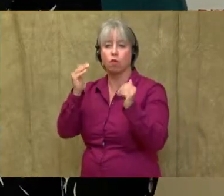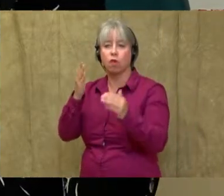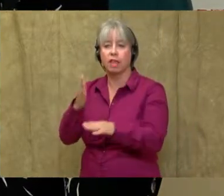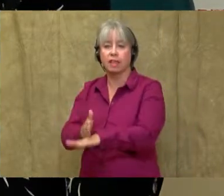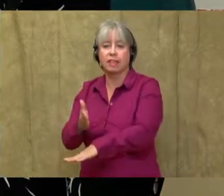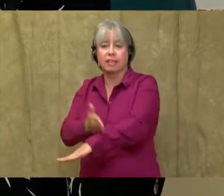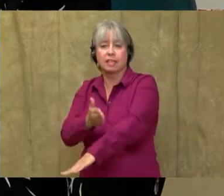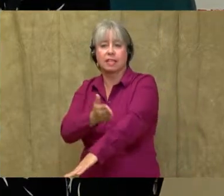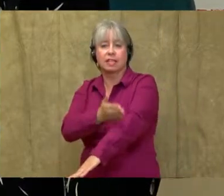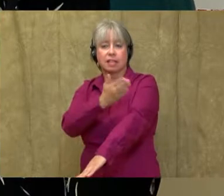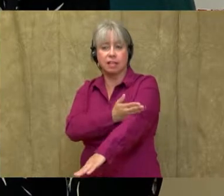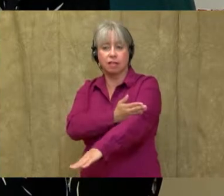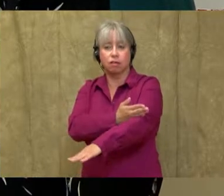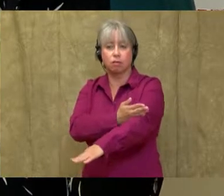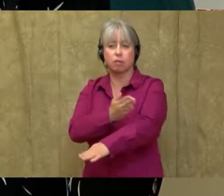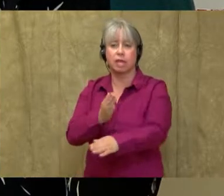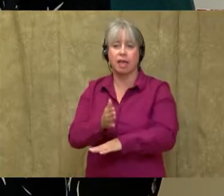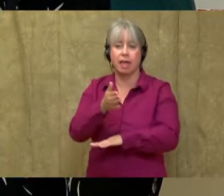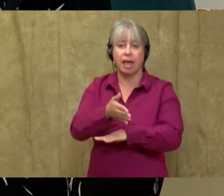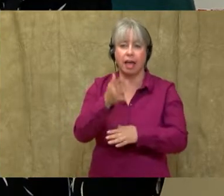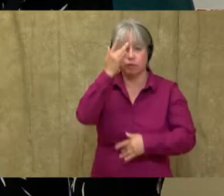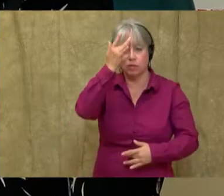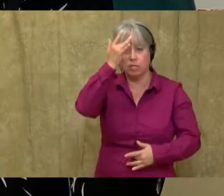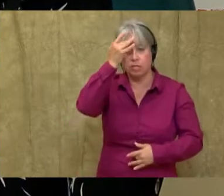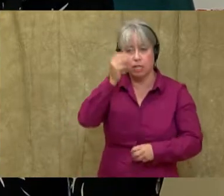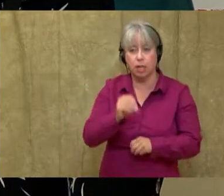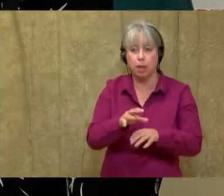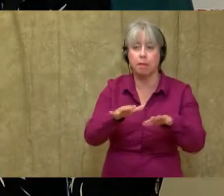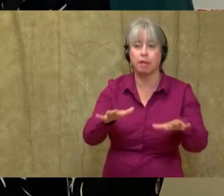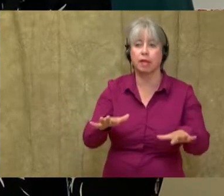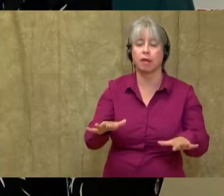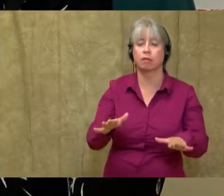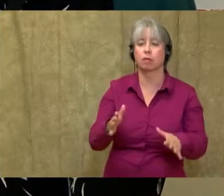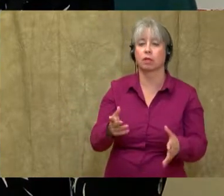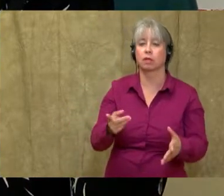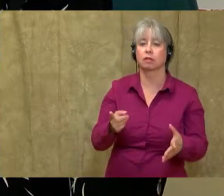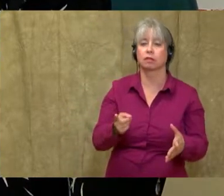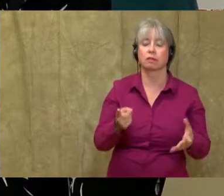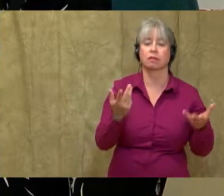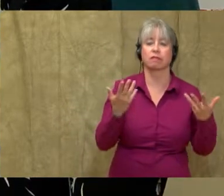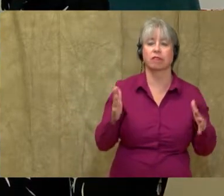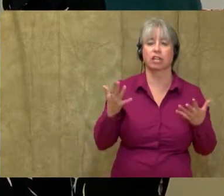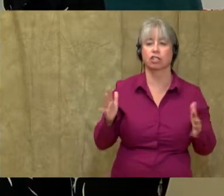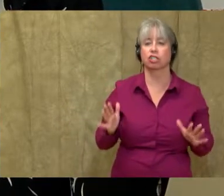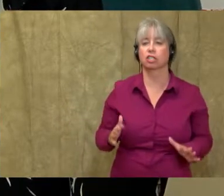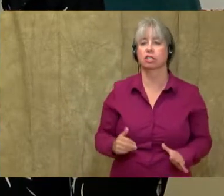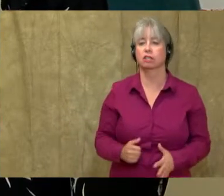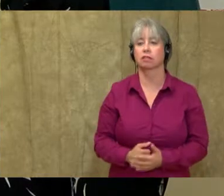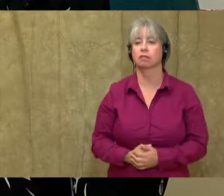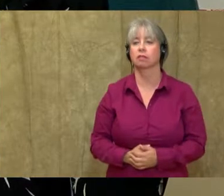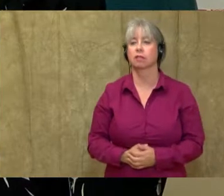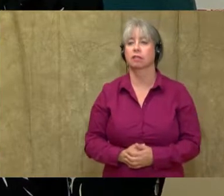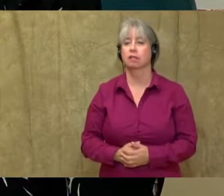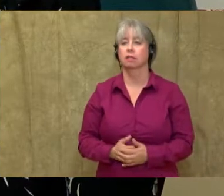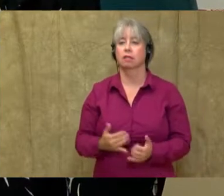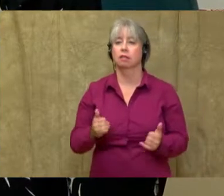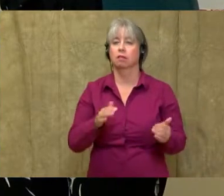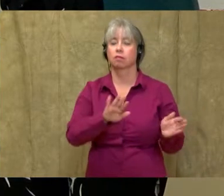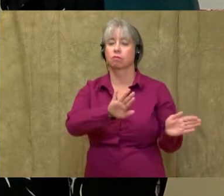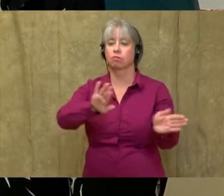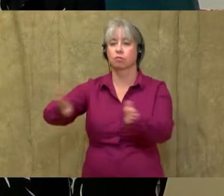that she knows that she presumes or proposes that healing is what's to come after the pandemic has ended. Now let's talk about our next